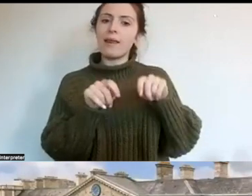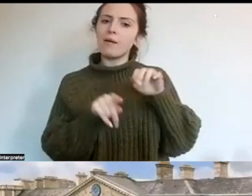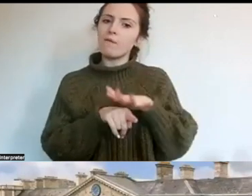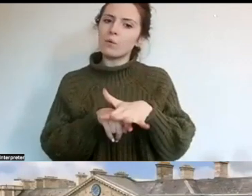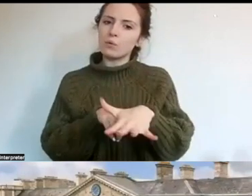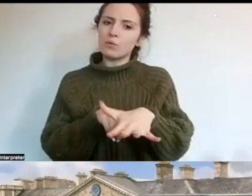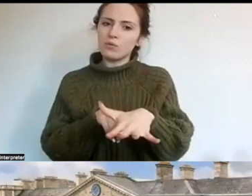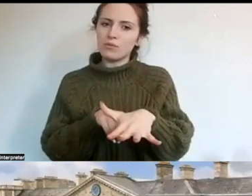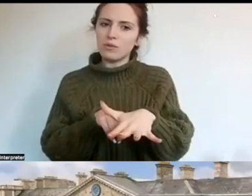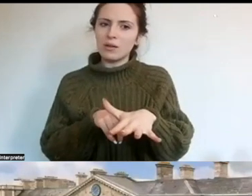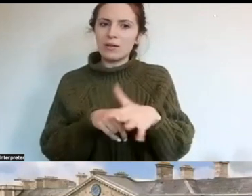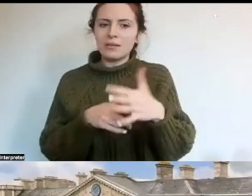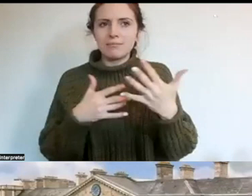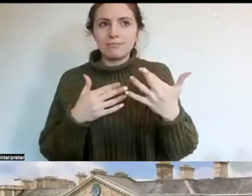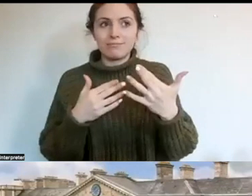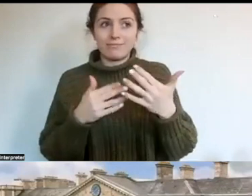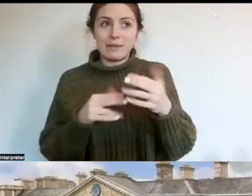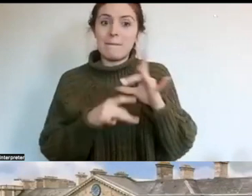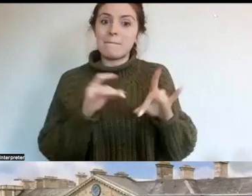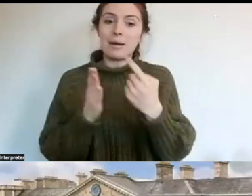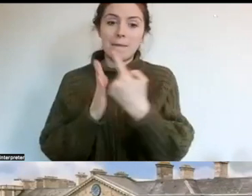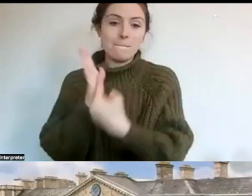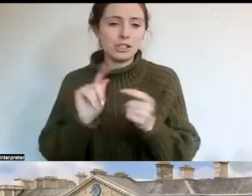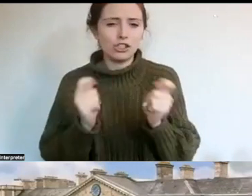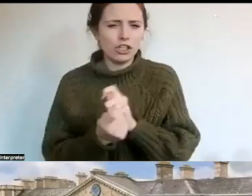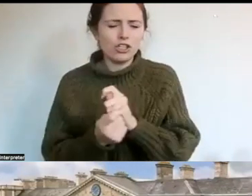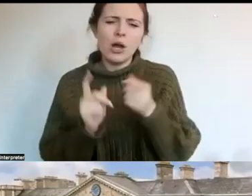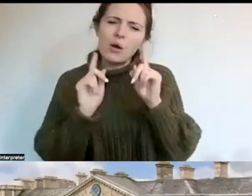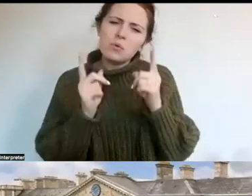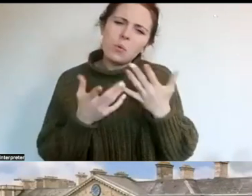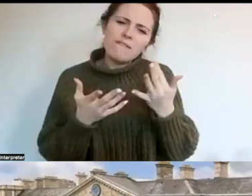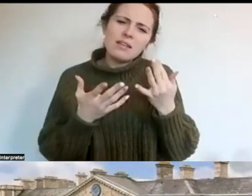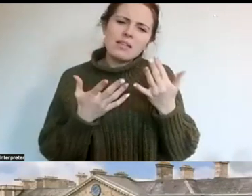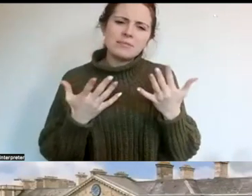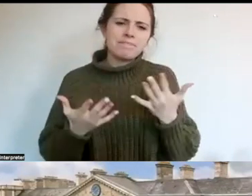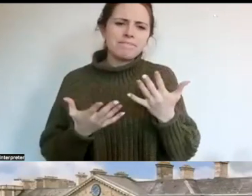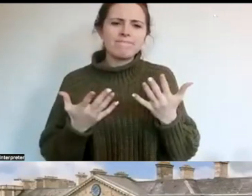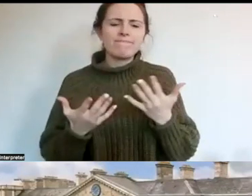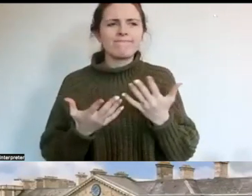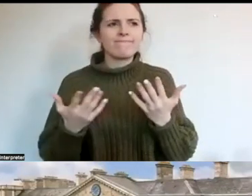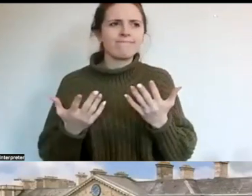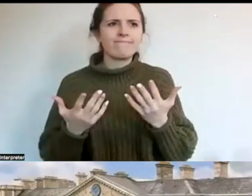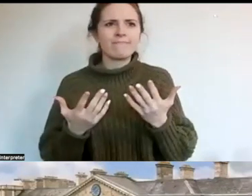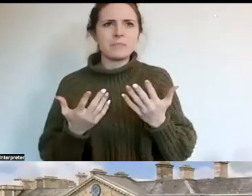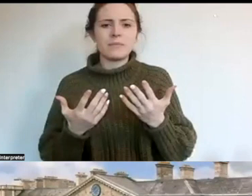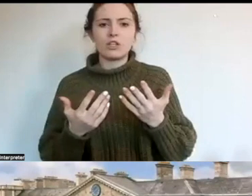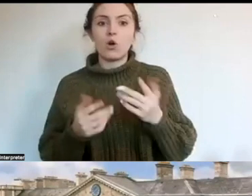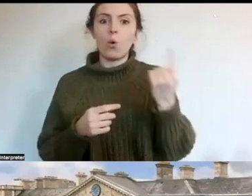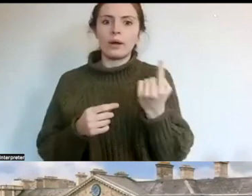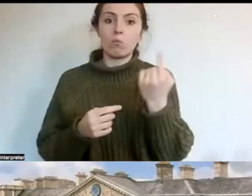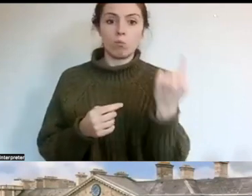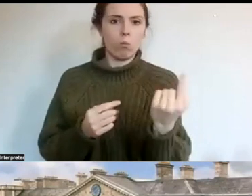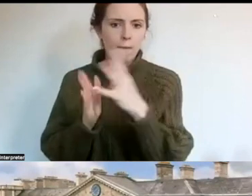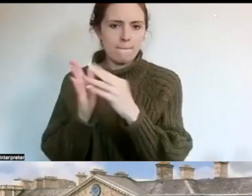policy change. And I don't know that it has to be so directive that only one model is possible,